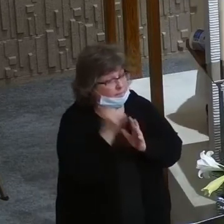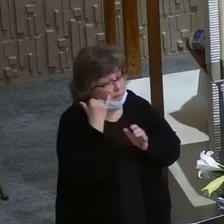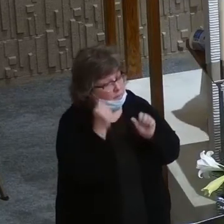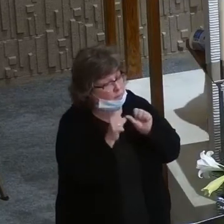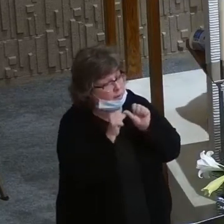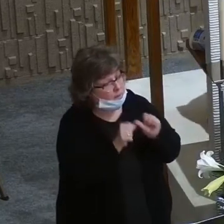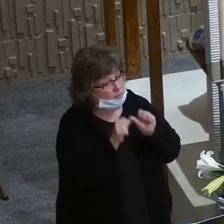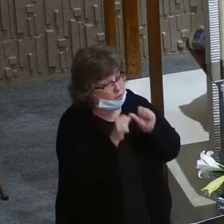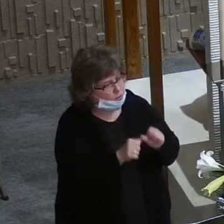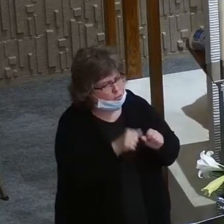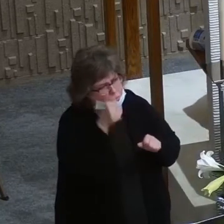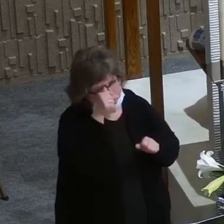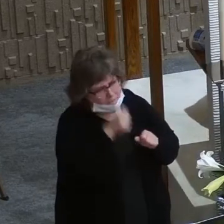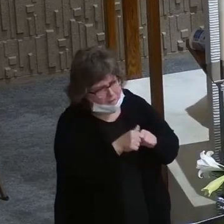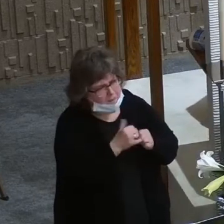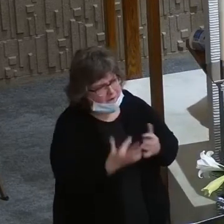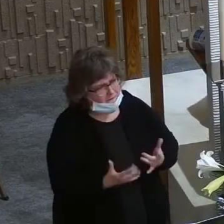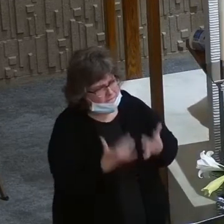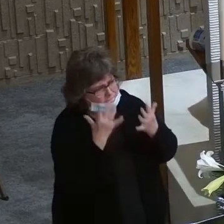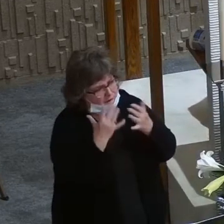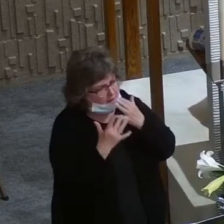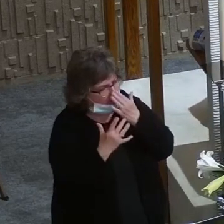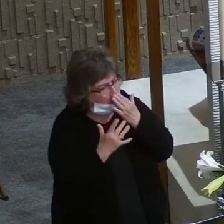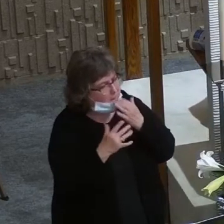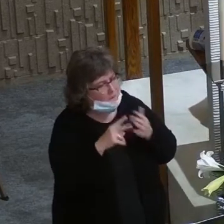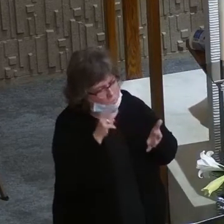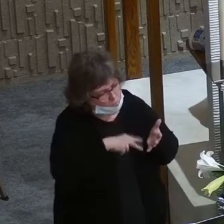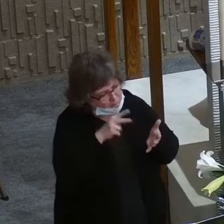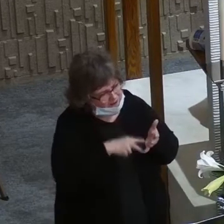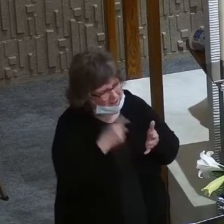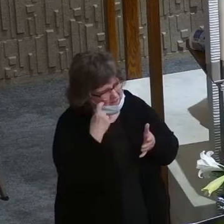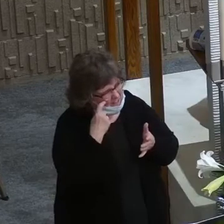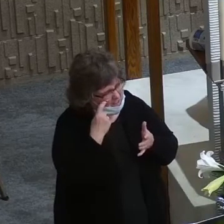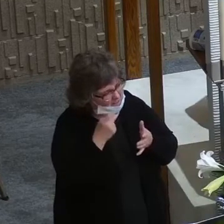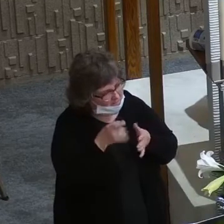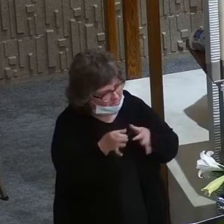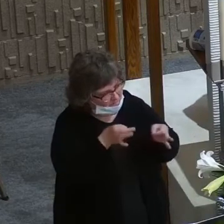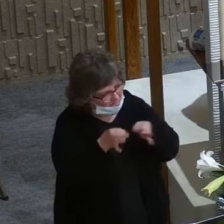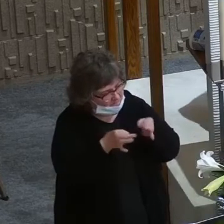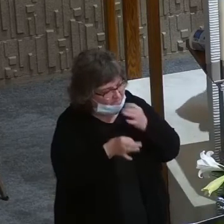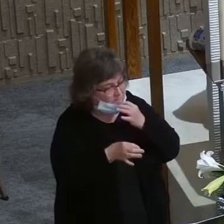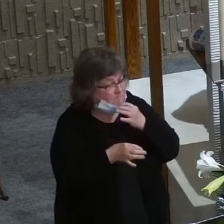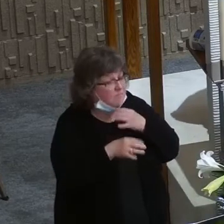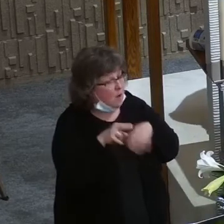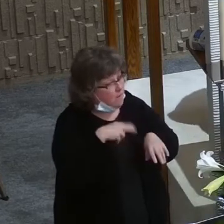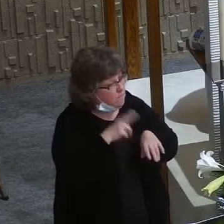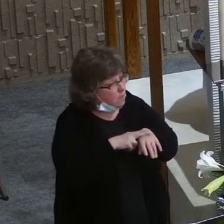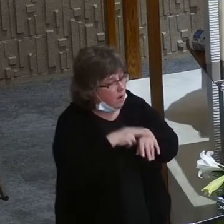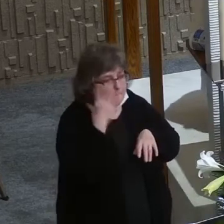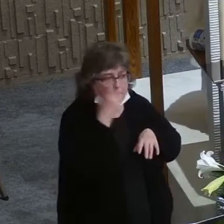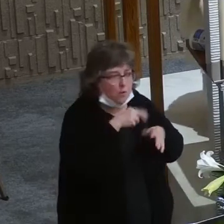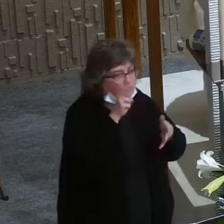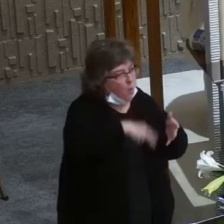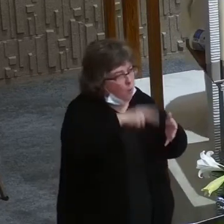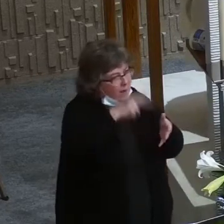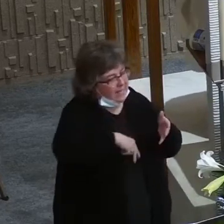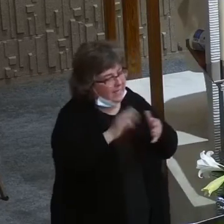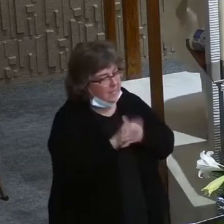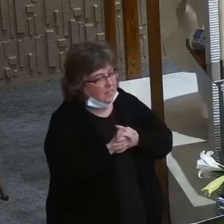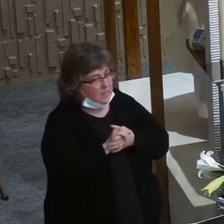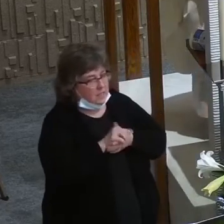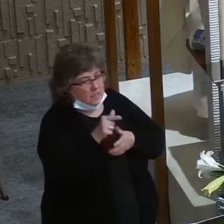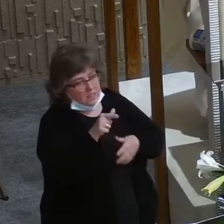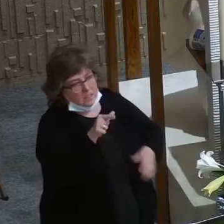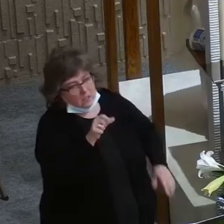continue to reflect on what fires you up, we look at the readings we just shared, and of course the beautiful reading